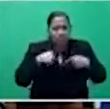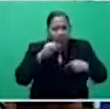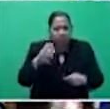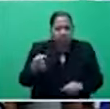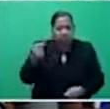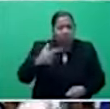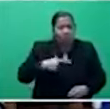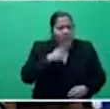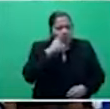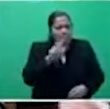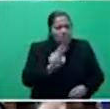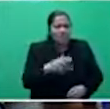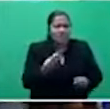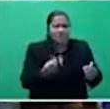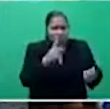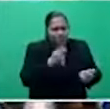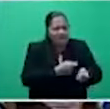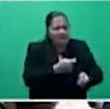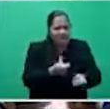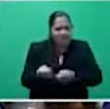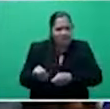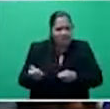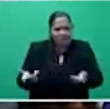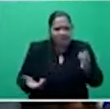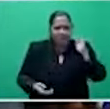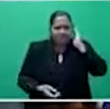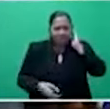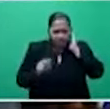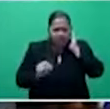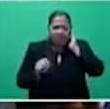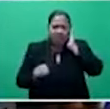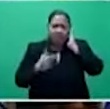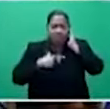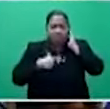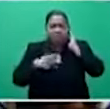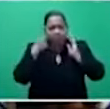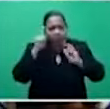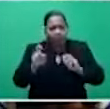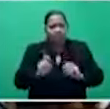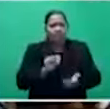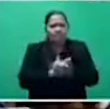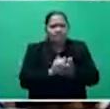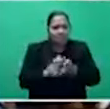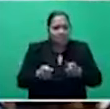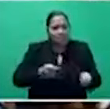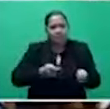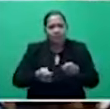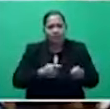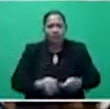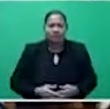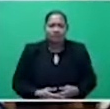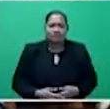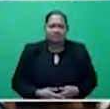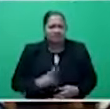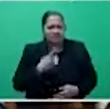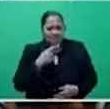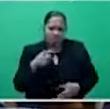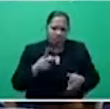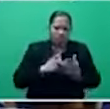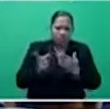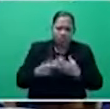to be fed. And we did that, sir. That's what you call prudent management. They talk about, these projects weren't implemented.